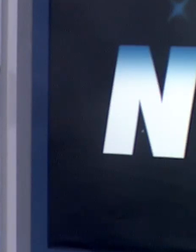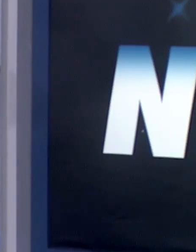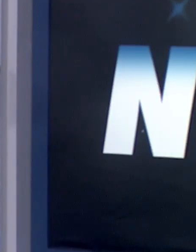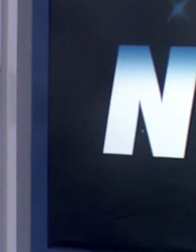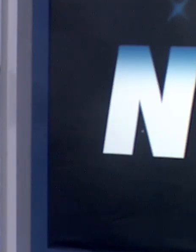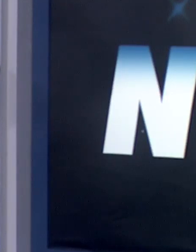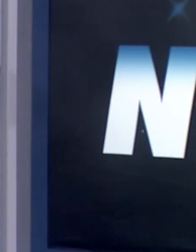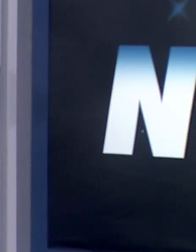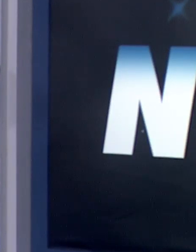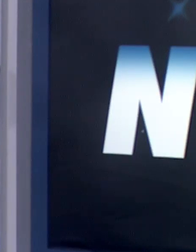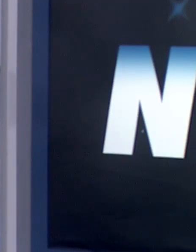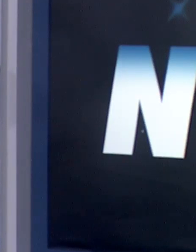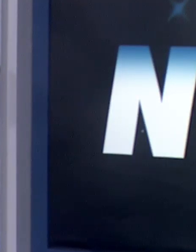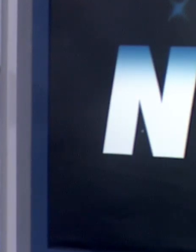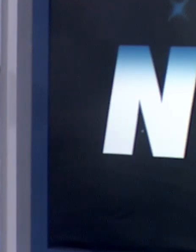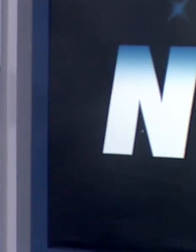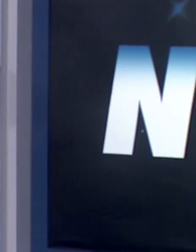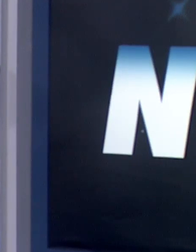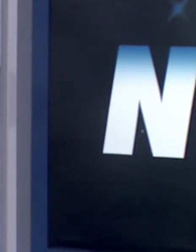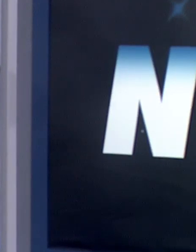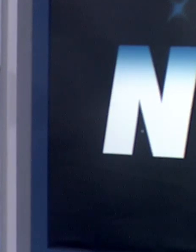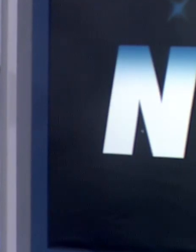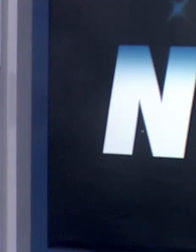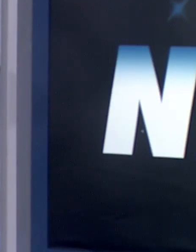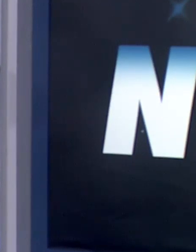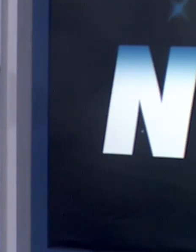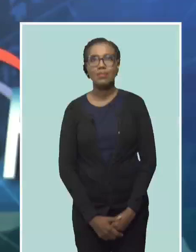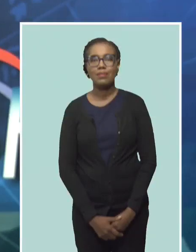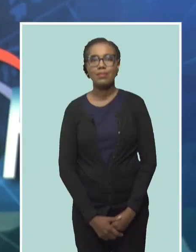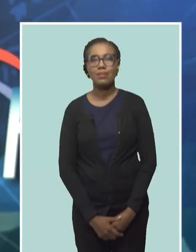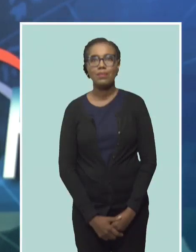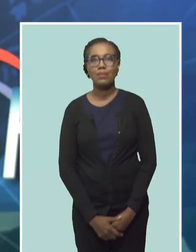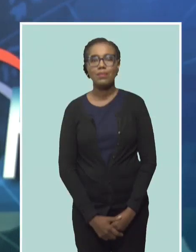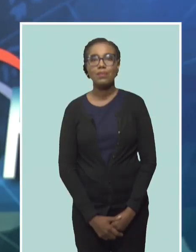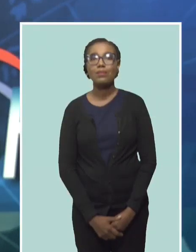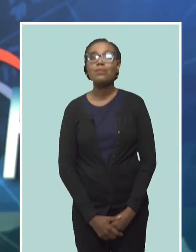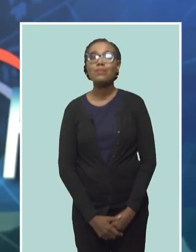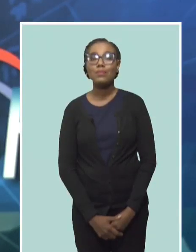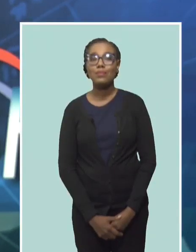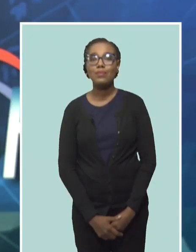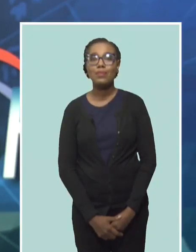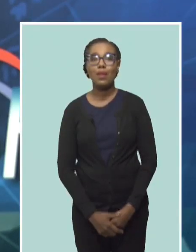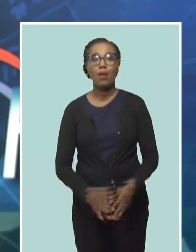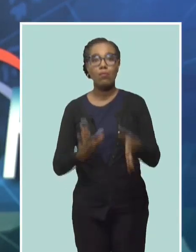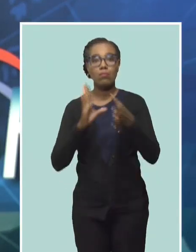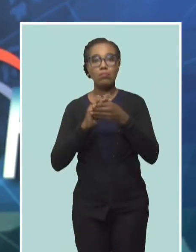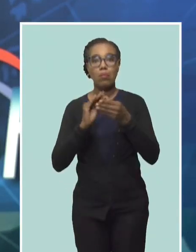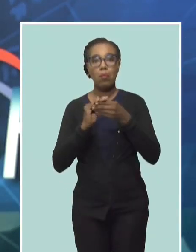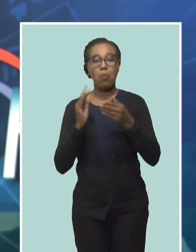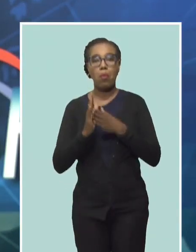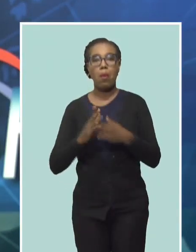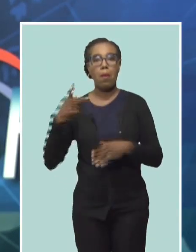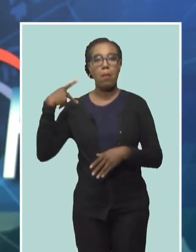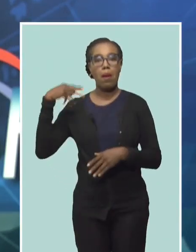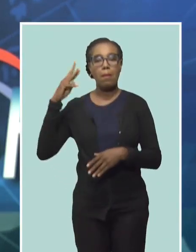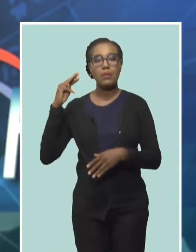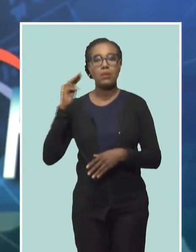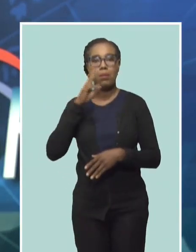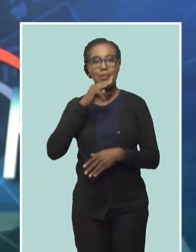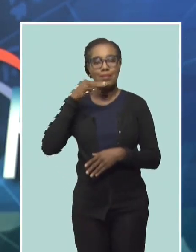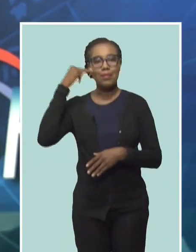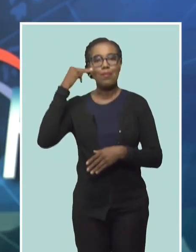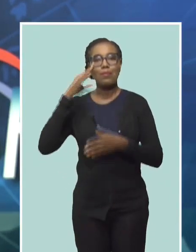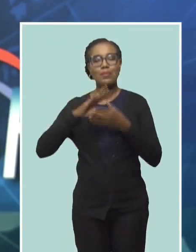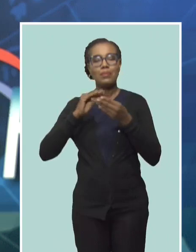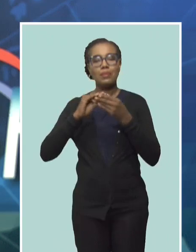Hello, I'm Sharika Griffith with this weekend edition of NewsNight. In our top story, Prime Minister Mia Motley